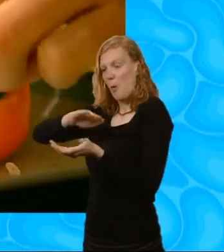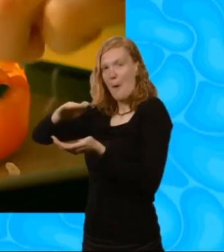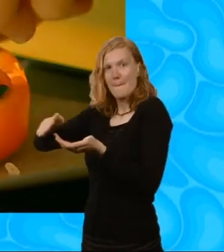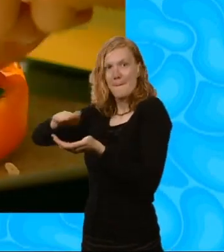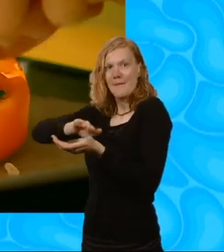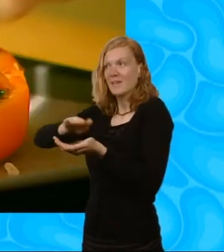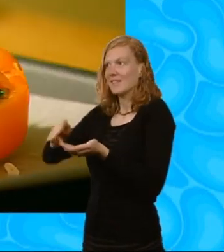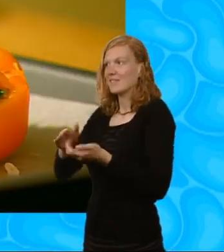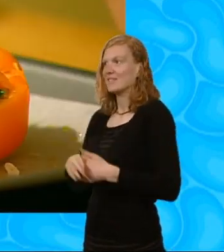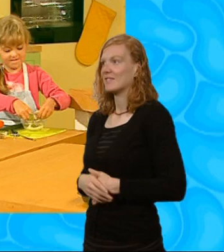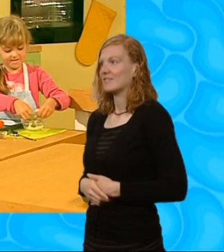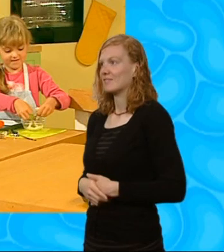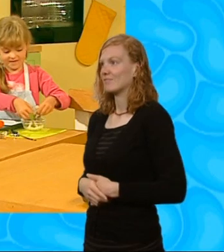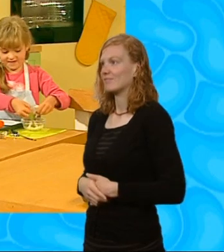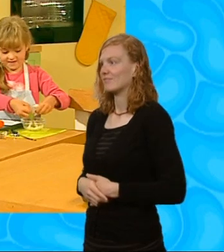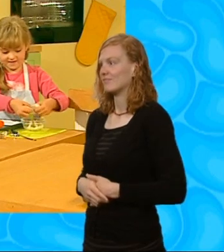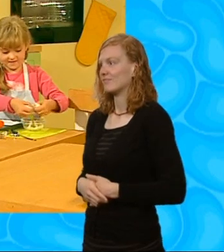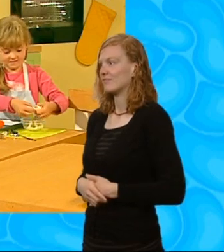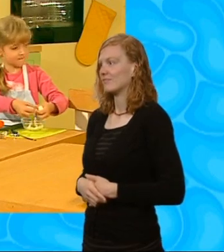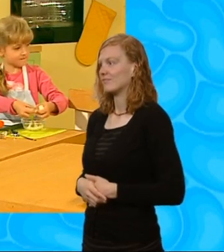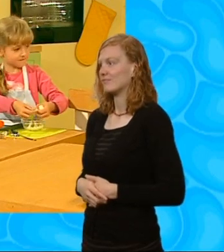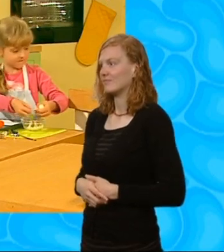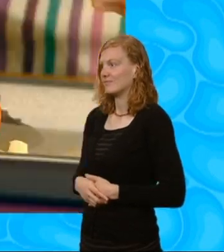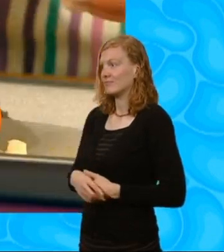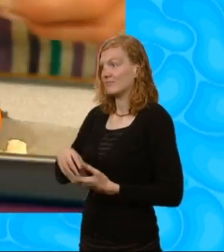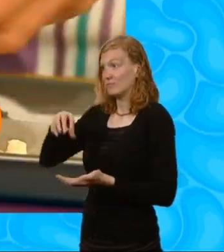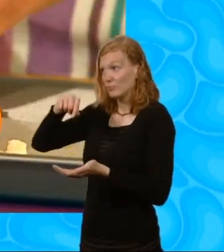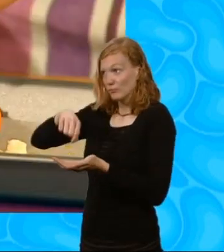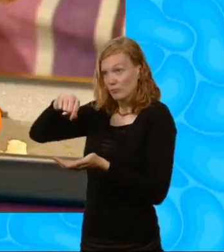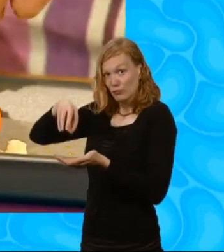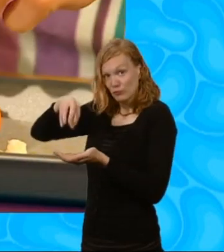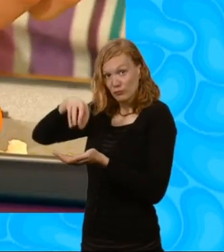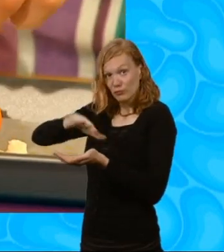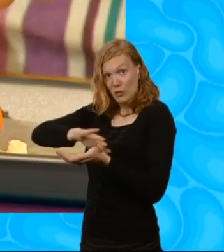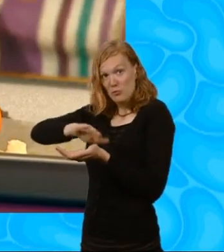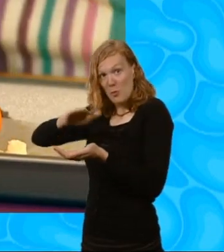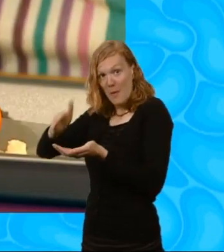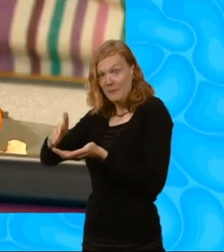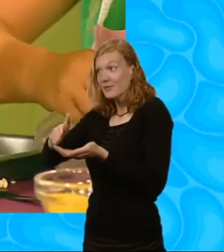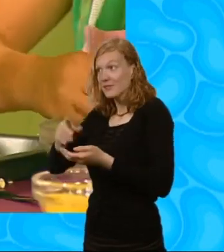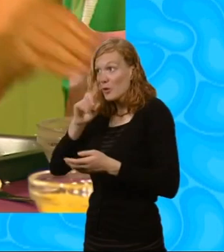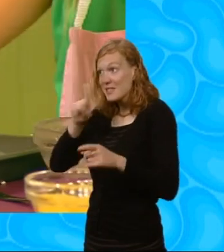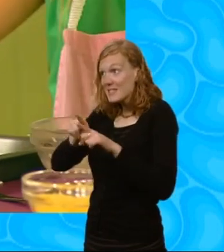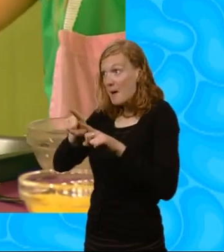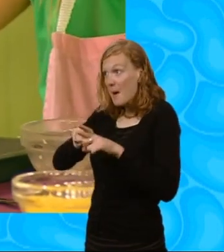top. Can you push it into all the little holes in your pepper, like this?